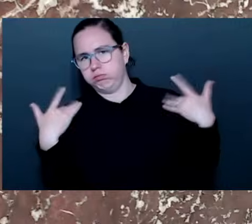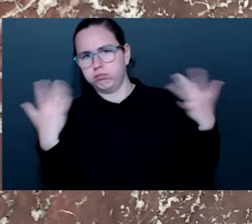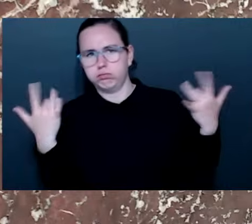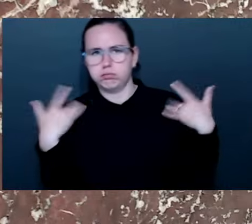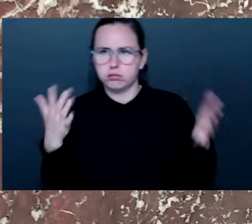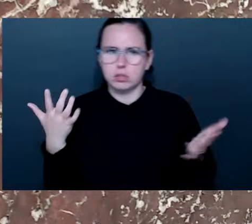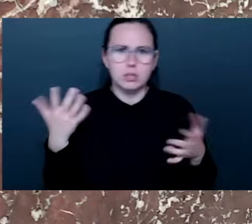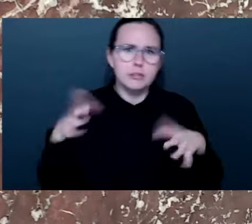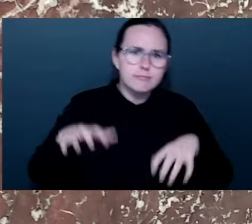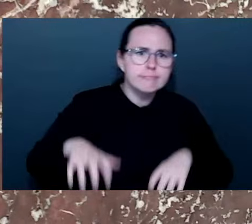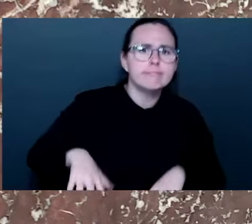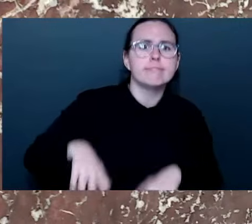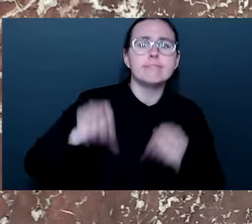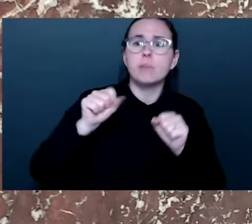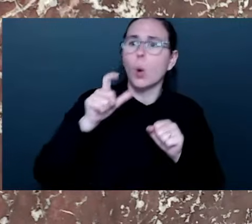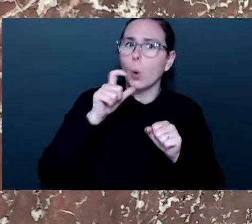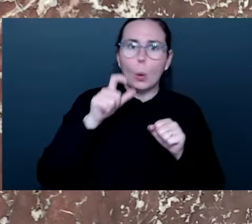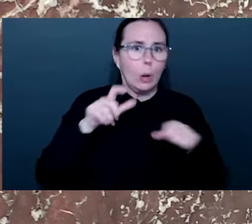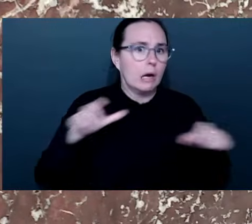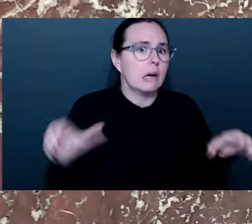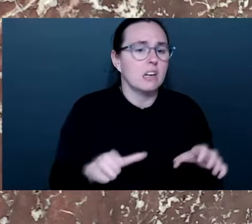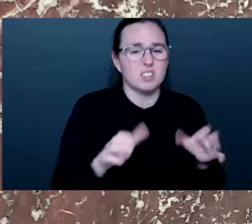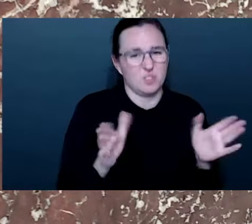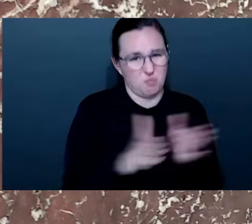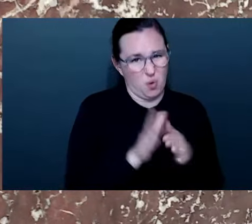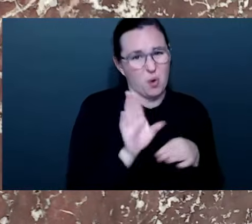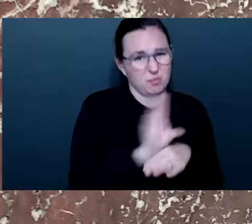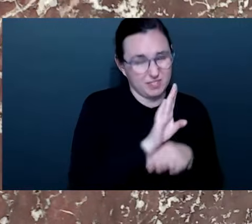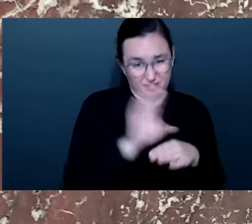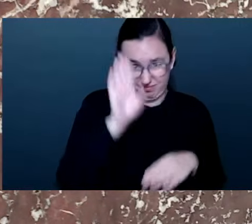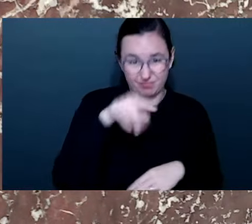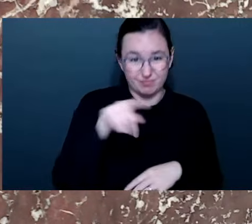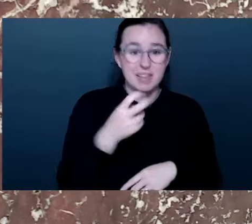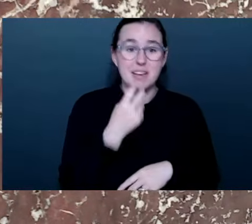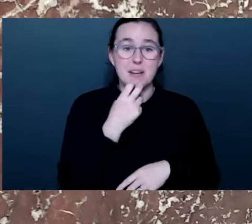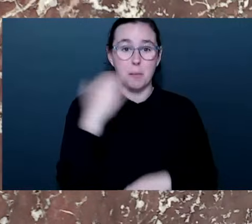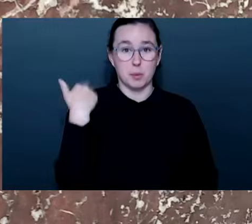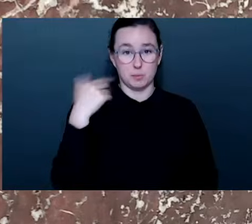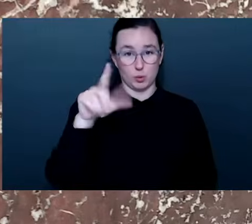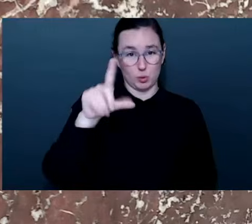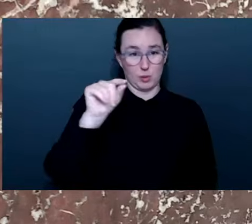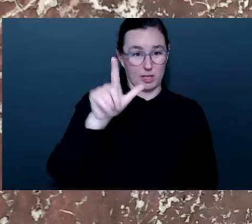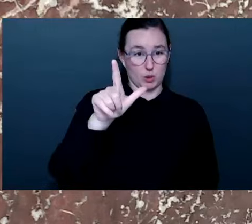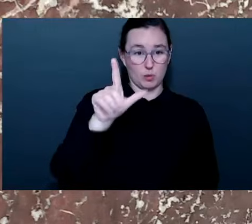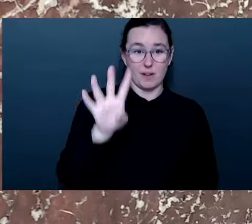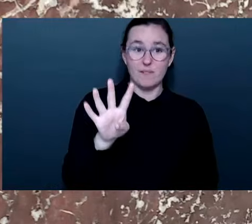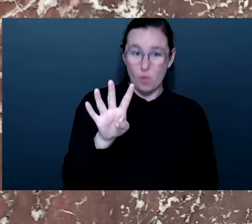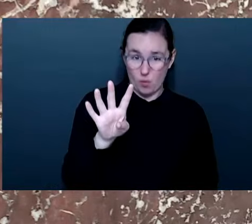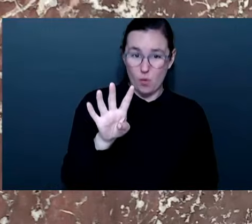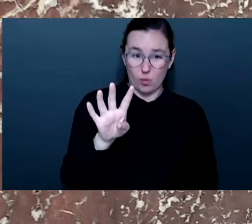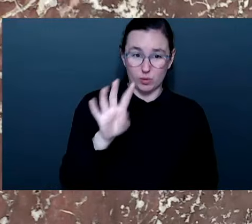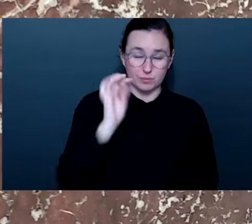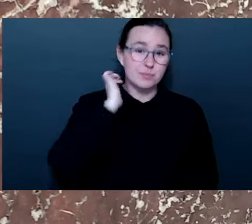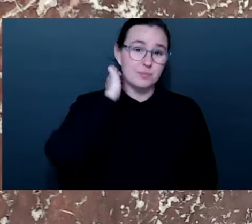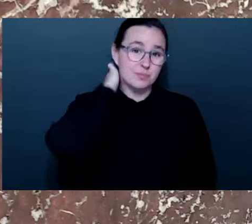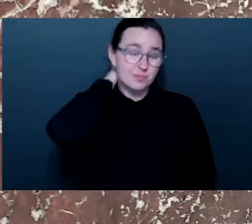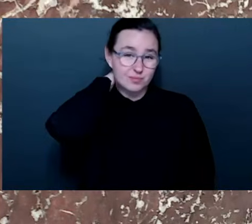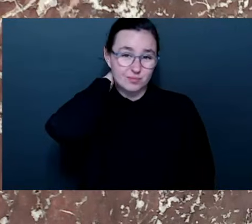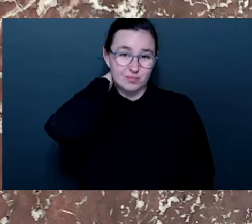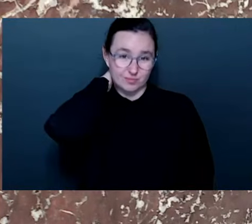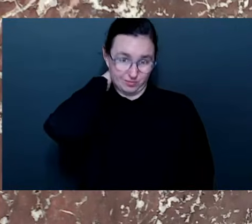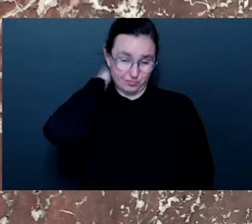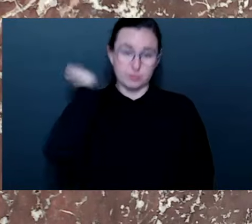a report to demonstrate the previous 5 years' costs of downloading from government. It showed just Kamloops alone in that 5-year